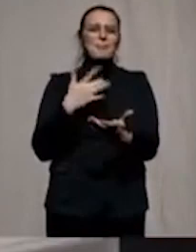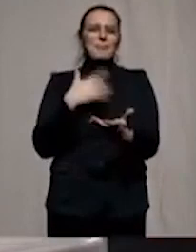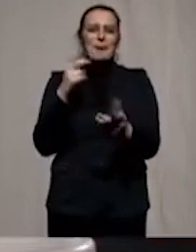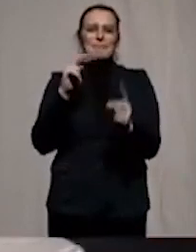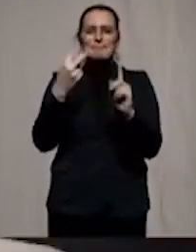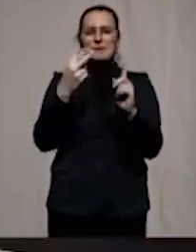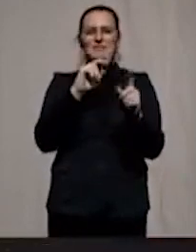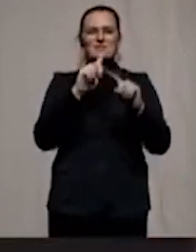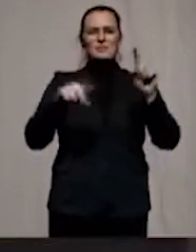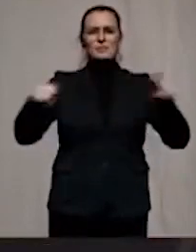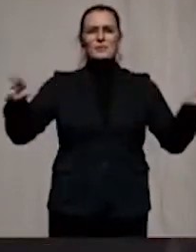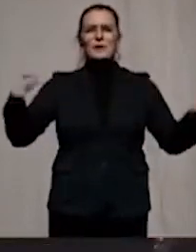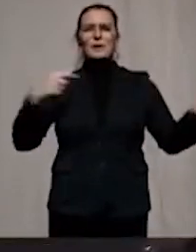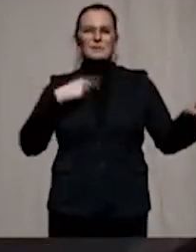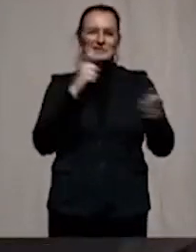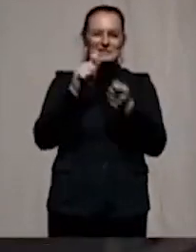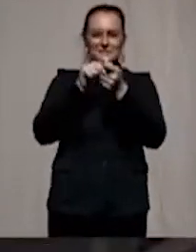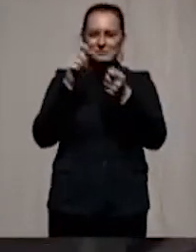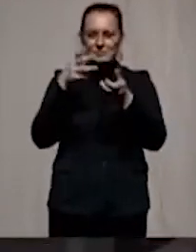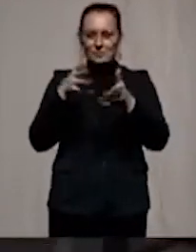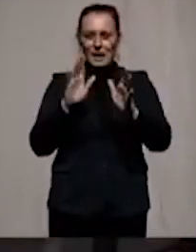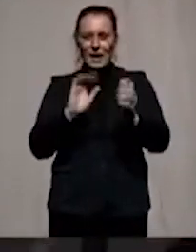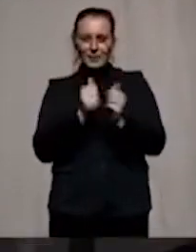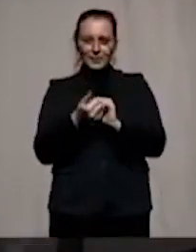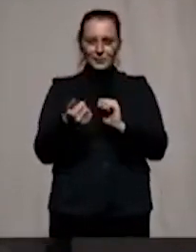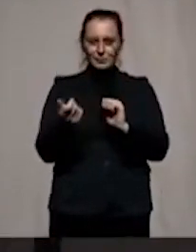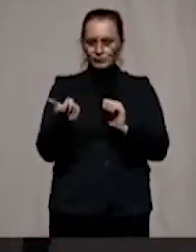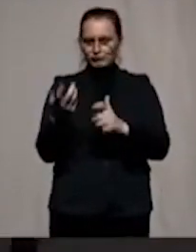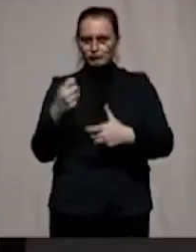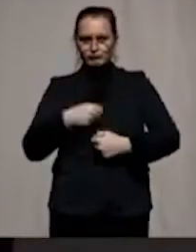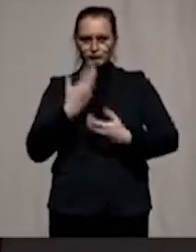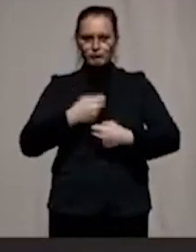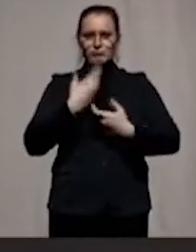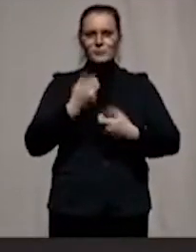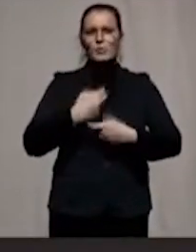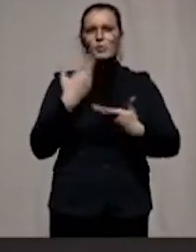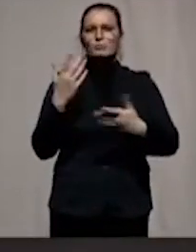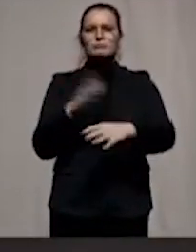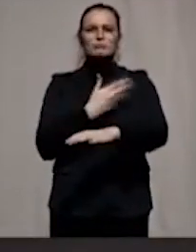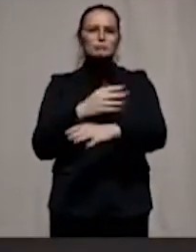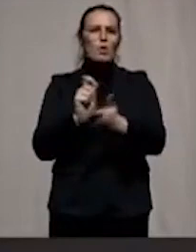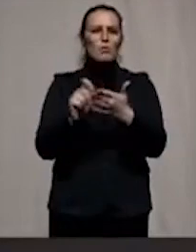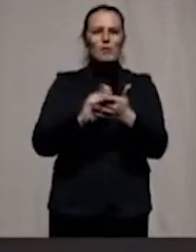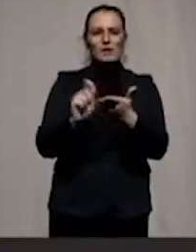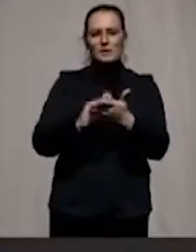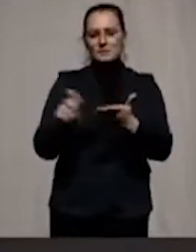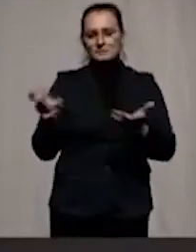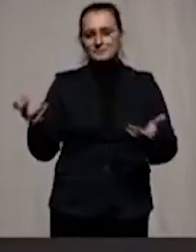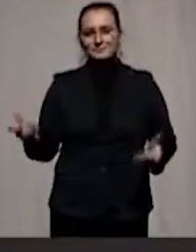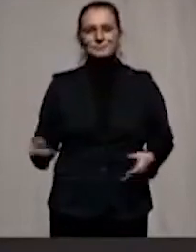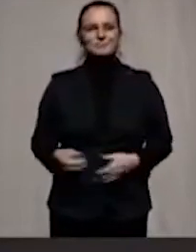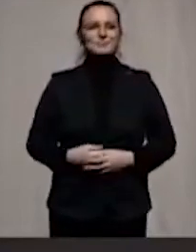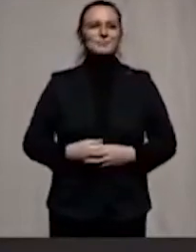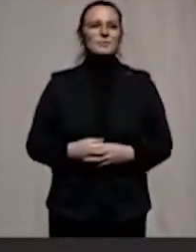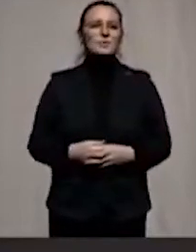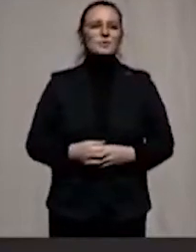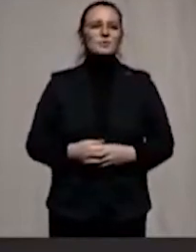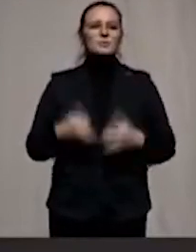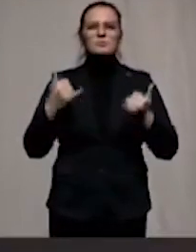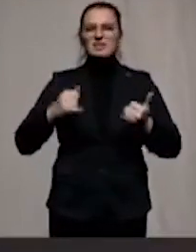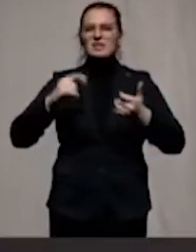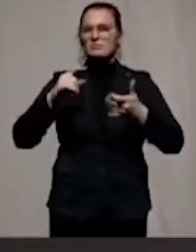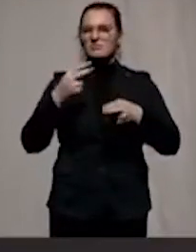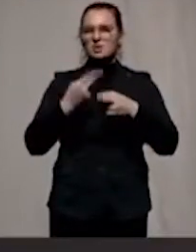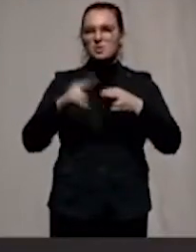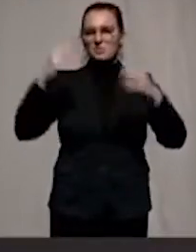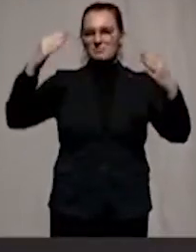I have a very specific way of how I like harness songwriting. So I'll go through a little bit of an introduction first. I